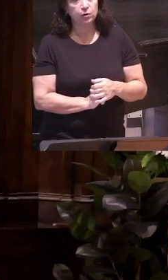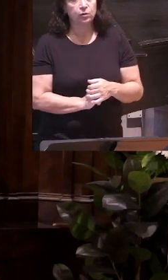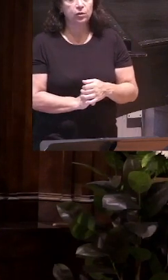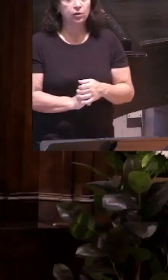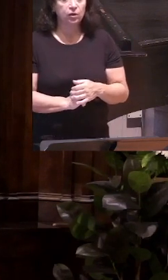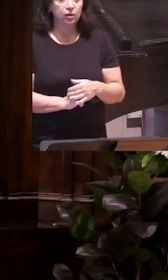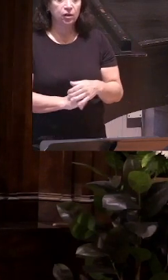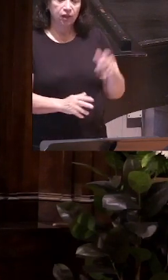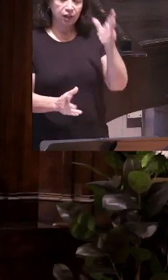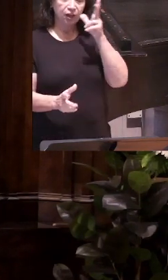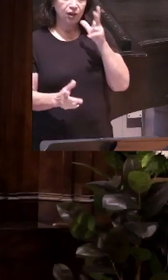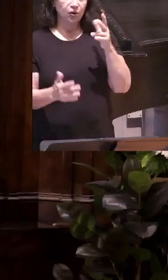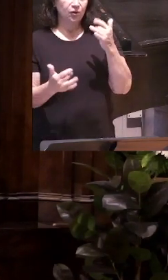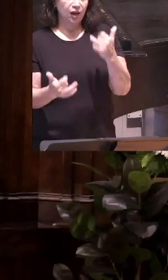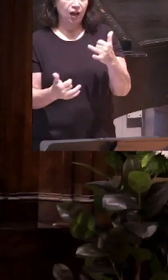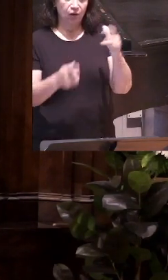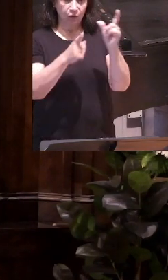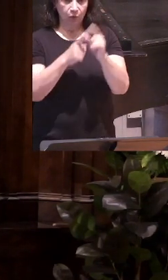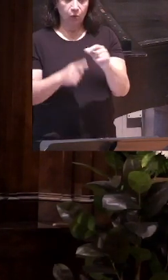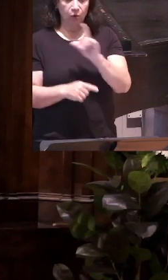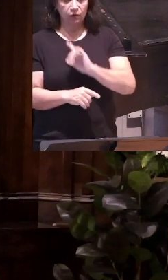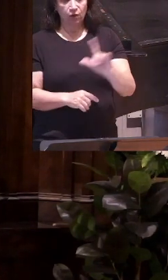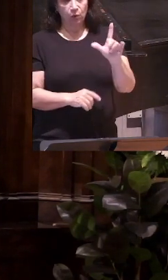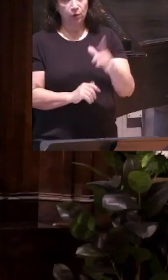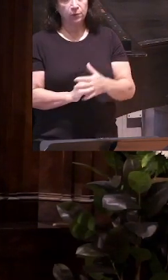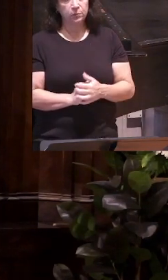Hear now the words of the Lord.